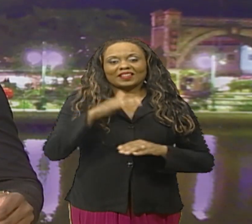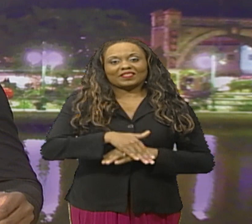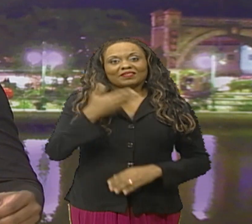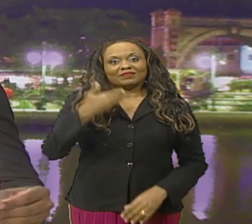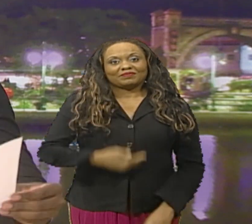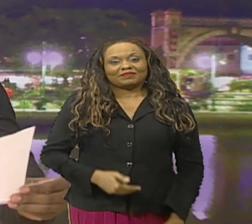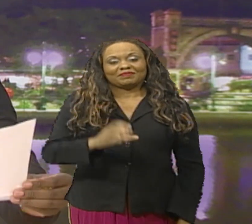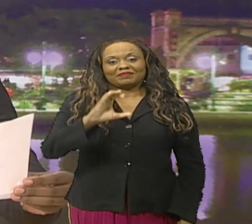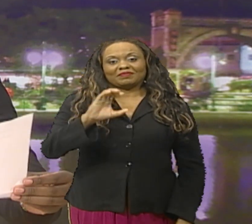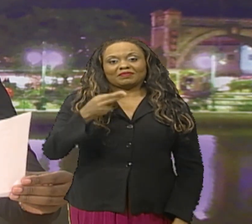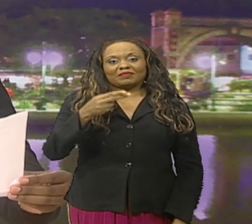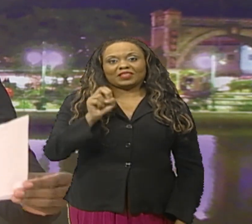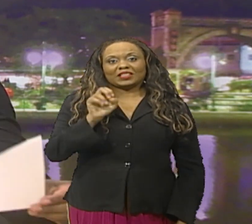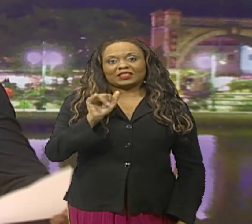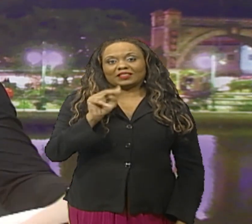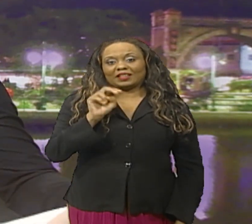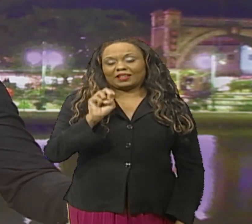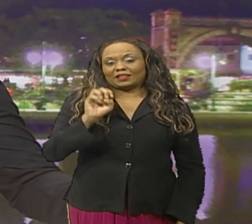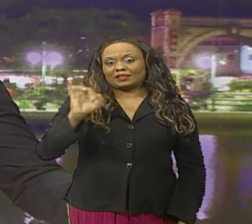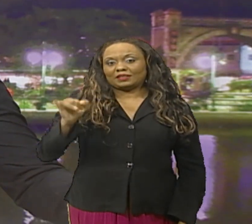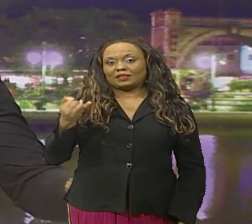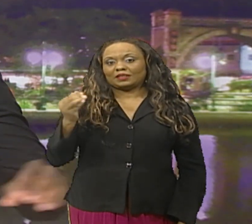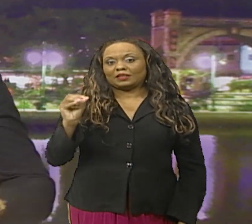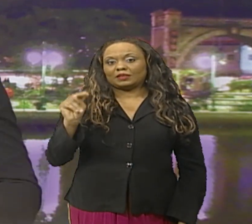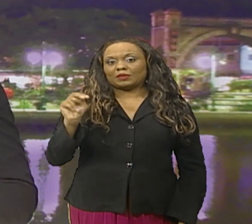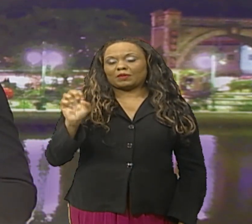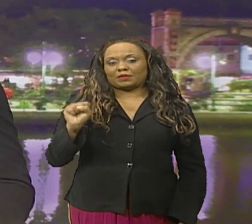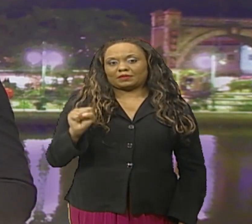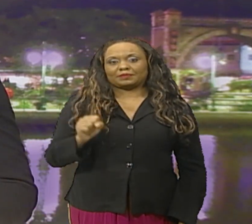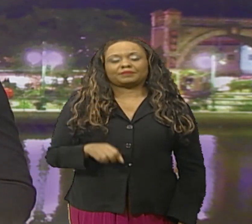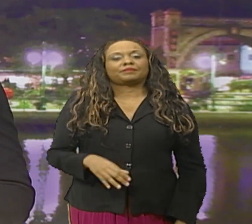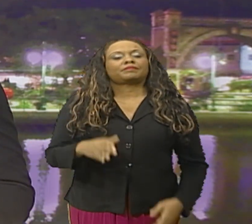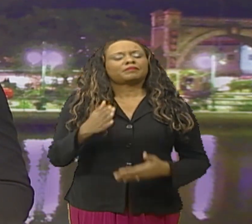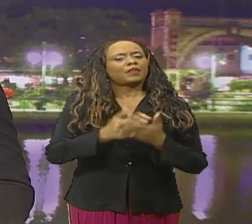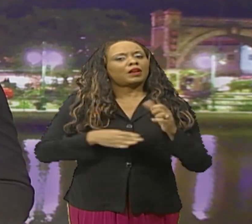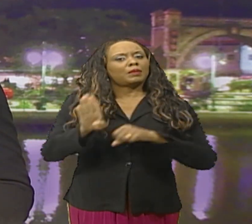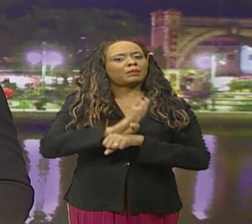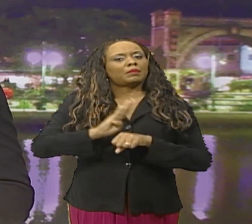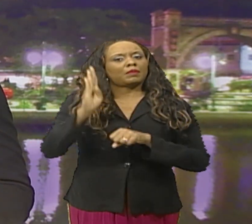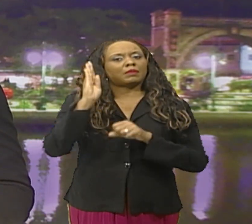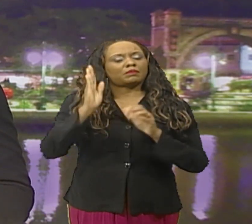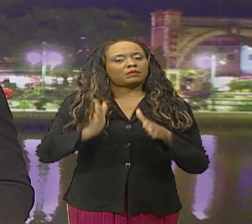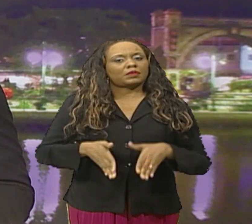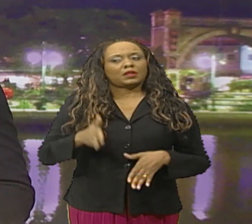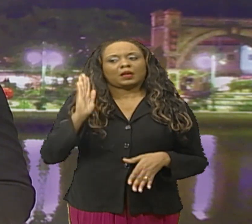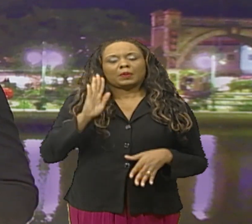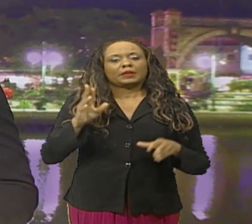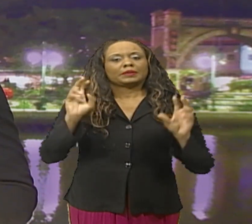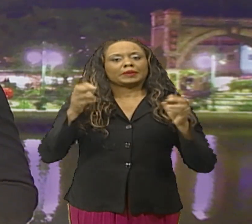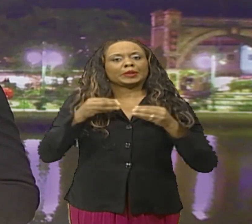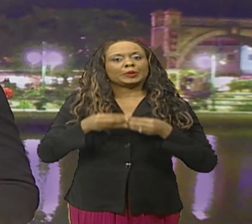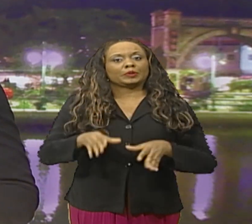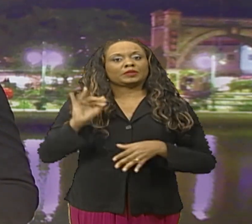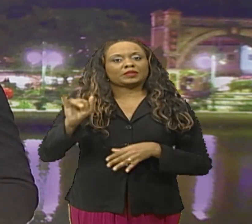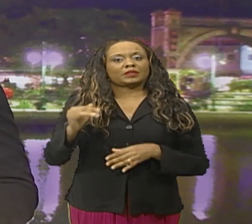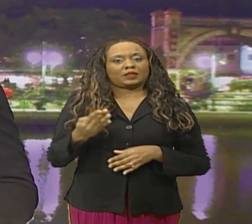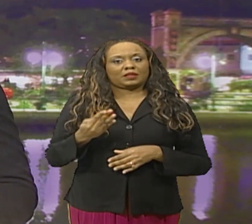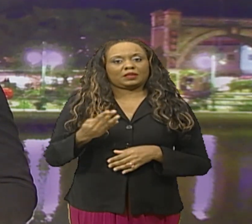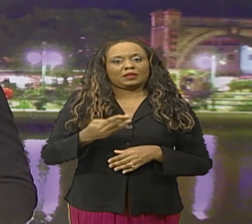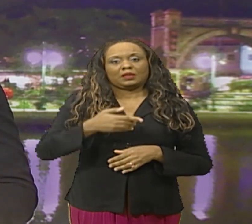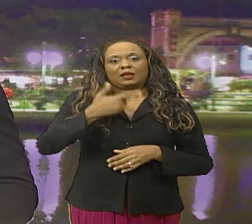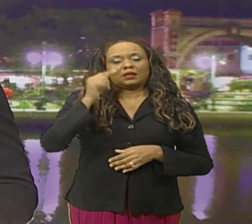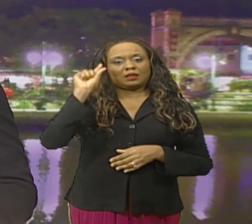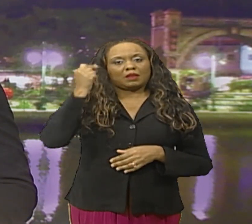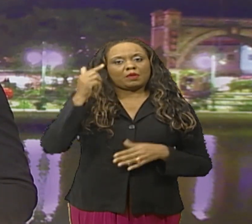Good evening, I'm Shane Jones. Leading the news at 7. Some Barbadians will lose their jobs as government seeks to put